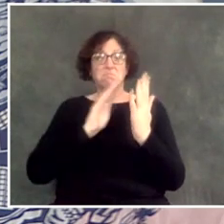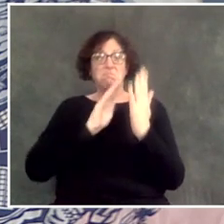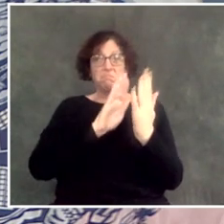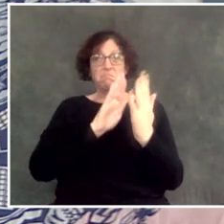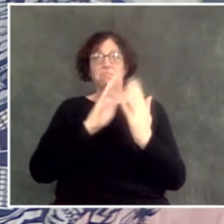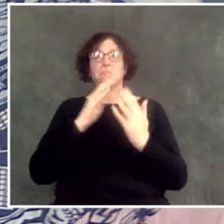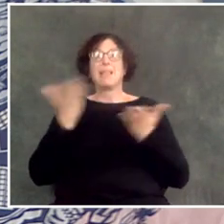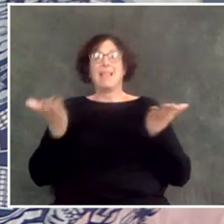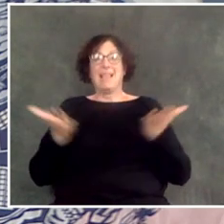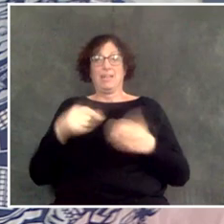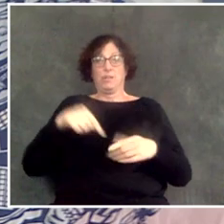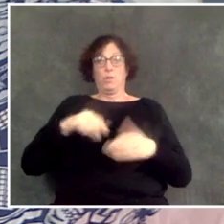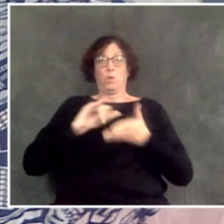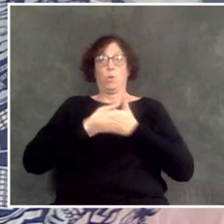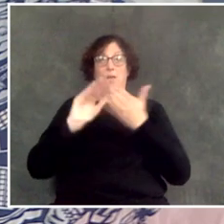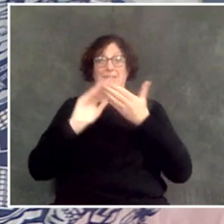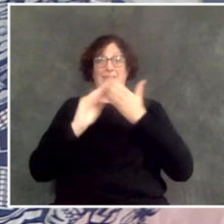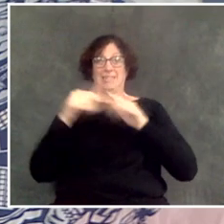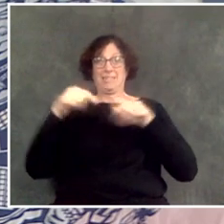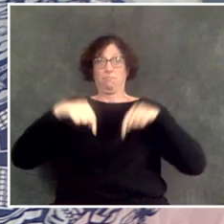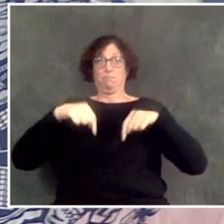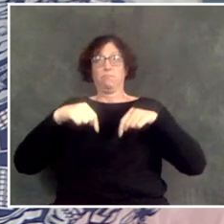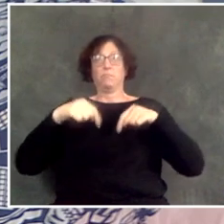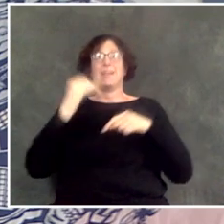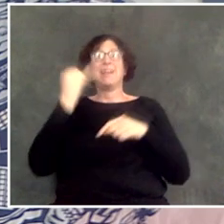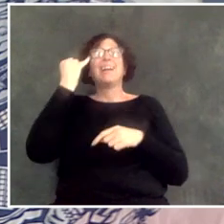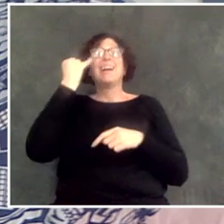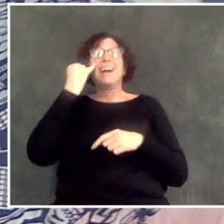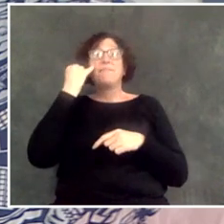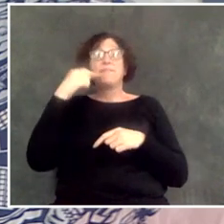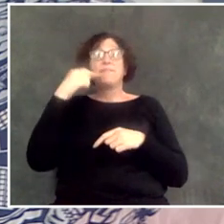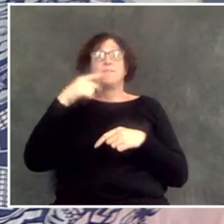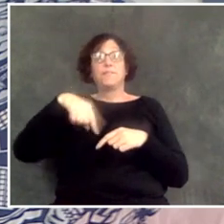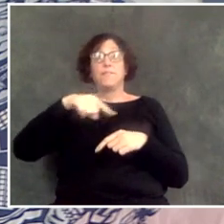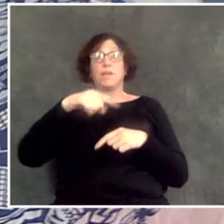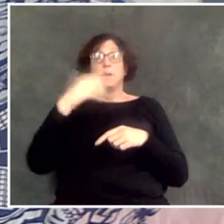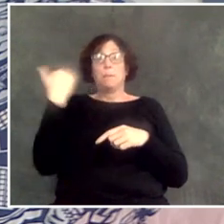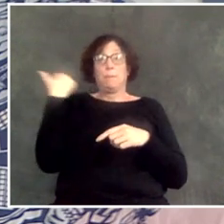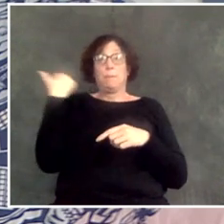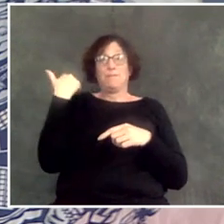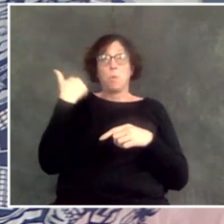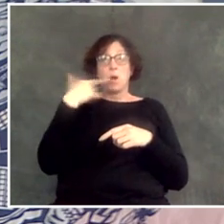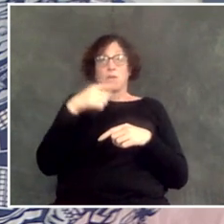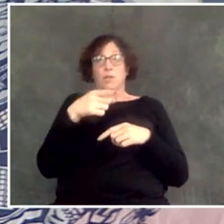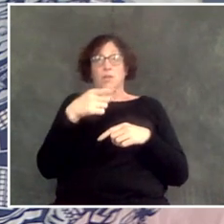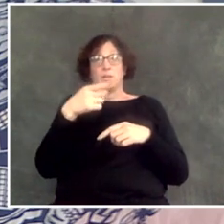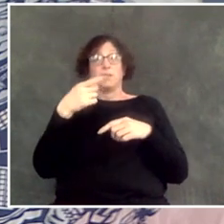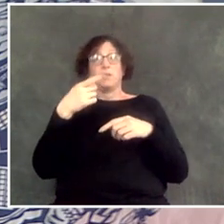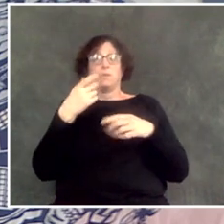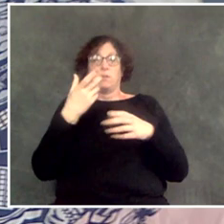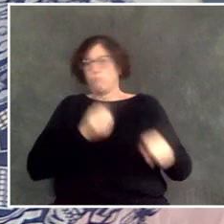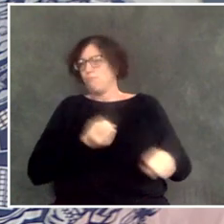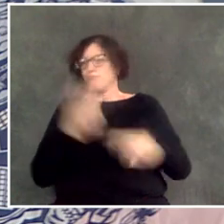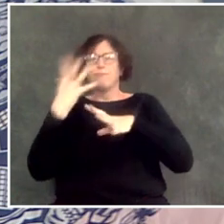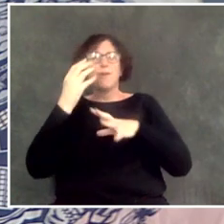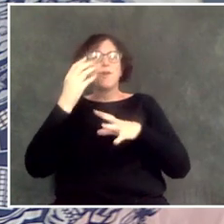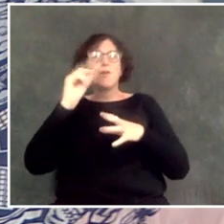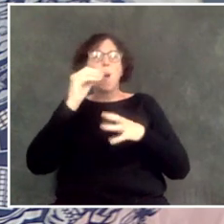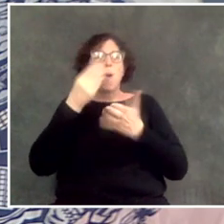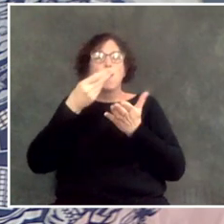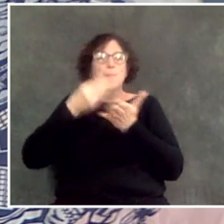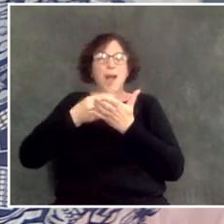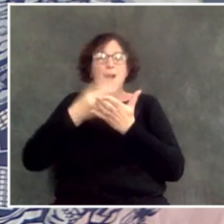was threatened with eviction originally, we were going to provide free lawyers for in this crisis. But then the reality, a very